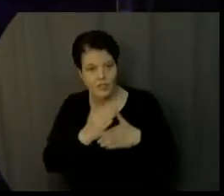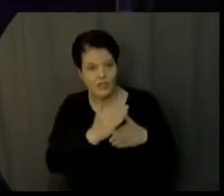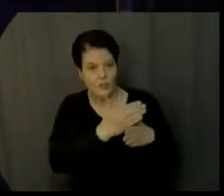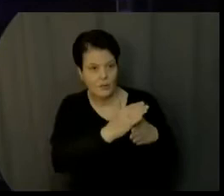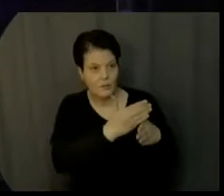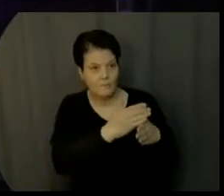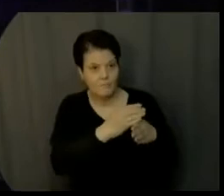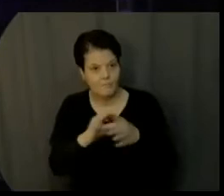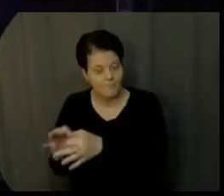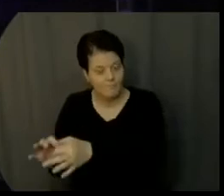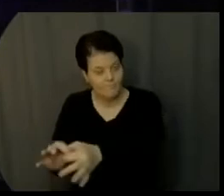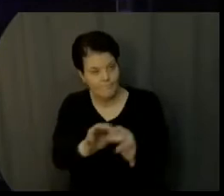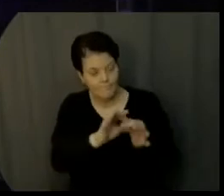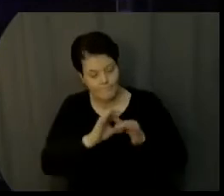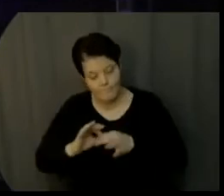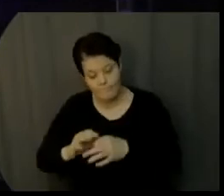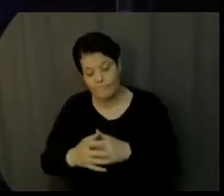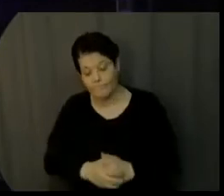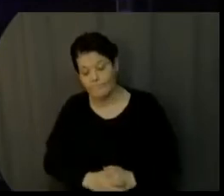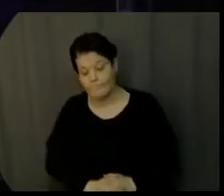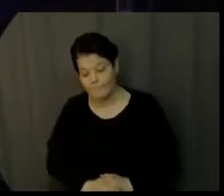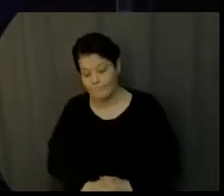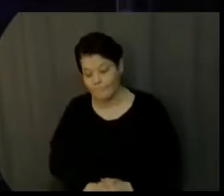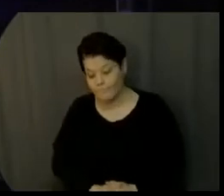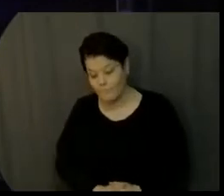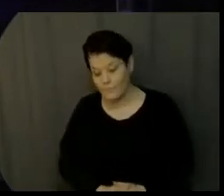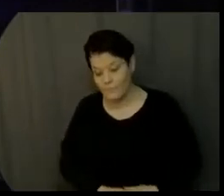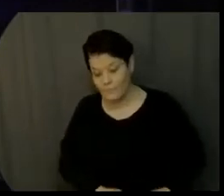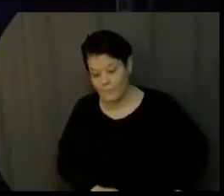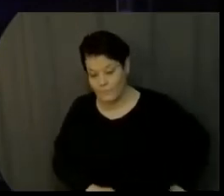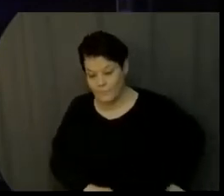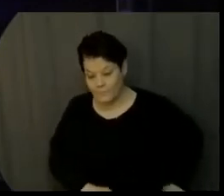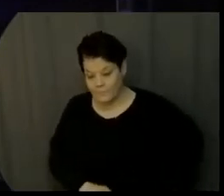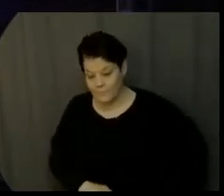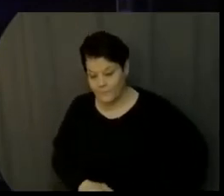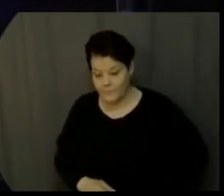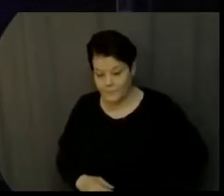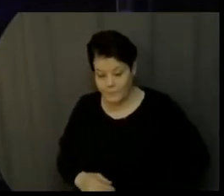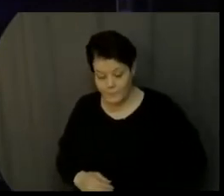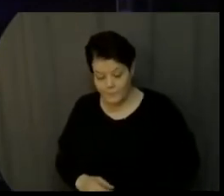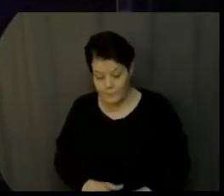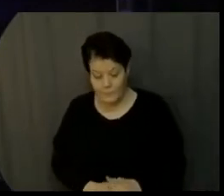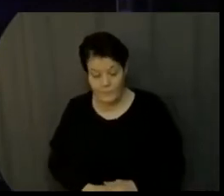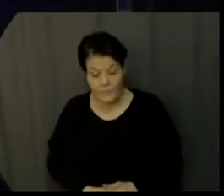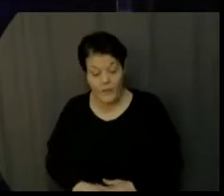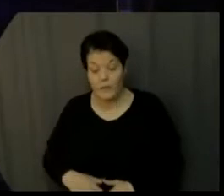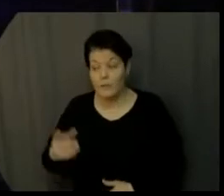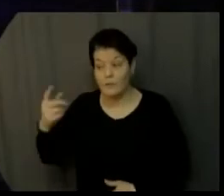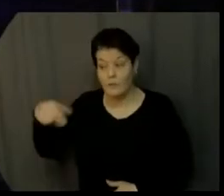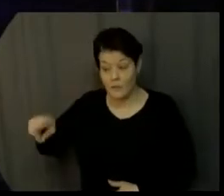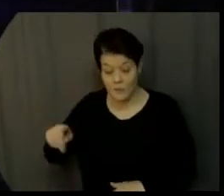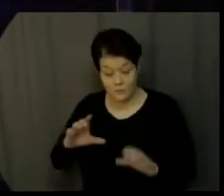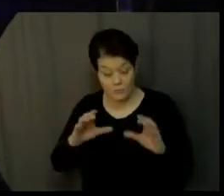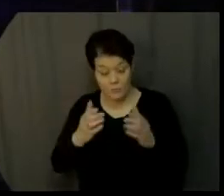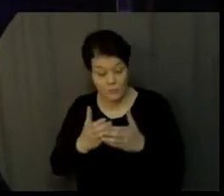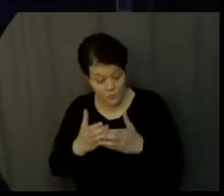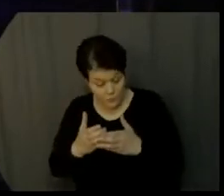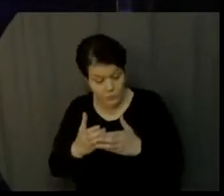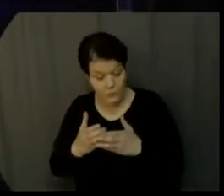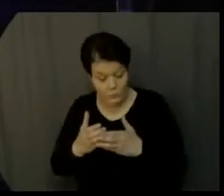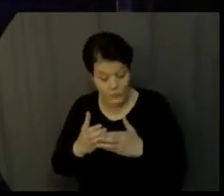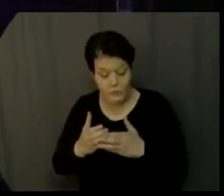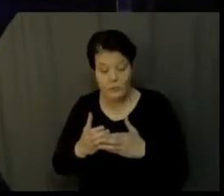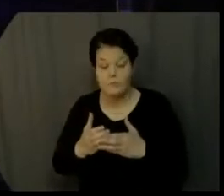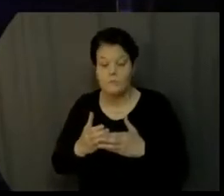sharpens another. And they did things that seemed like ordinary, normal things, like they ate meals together. I can